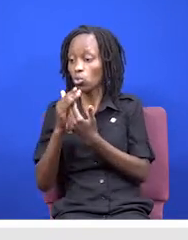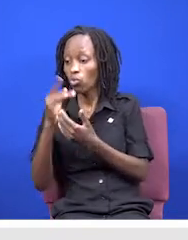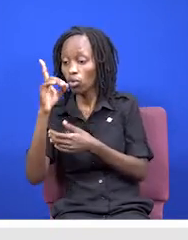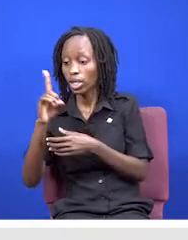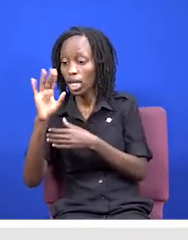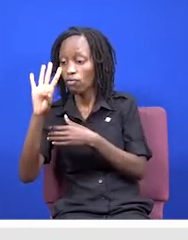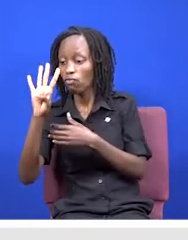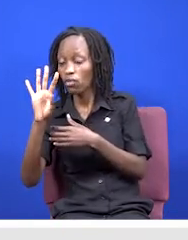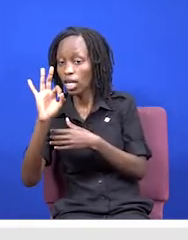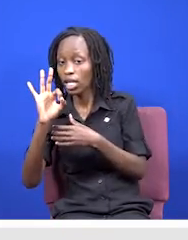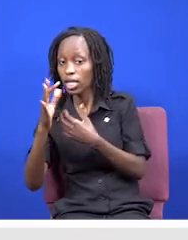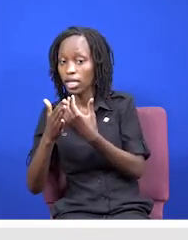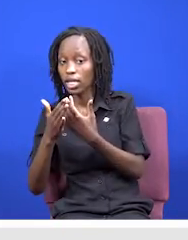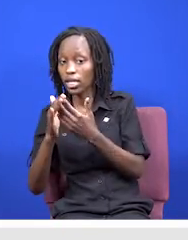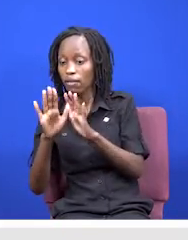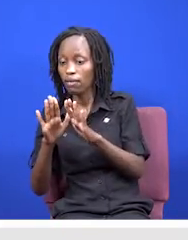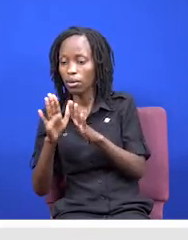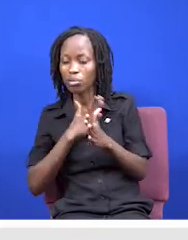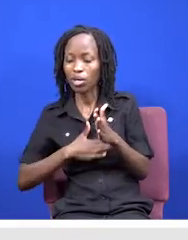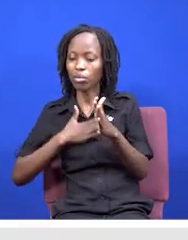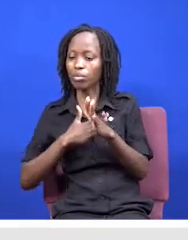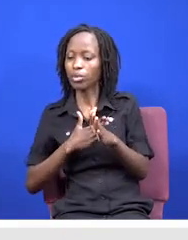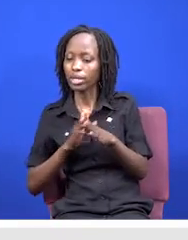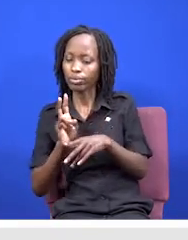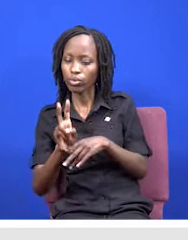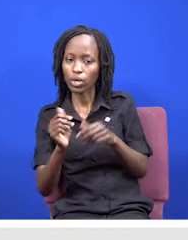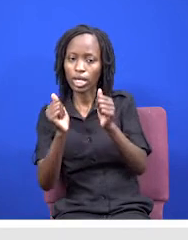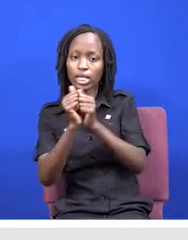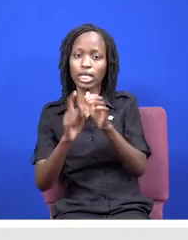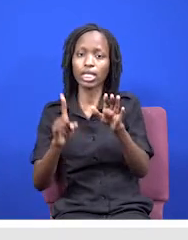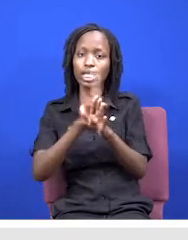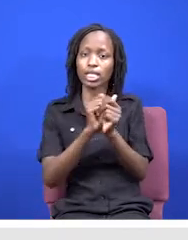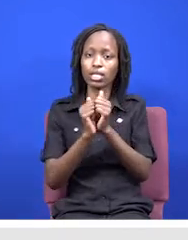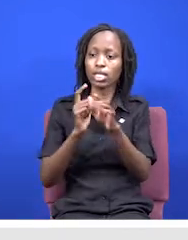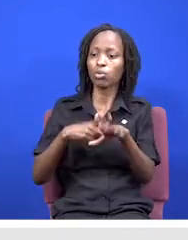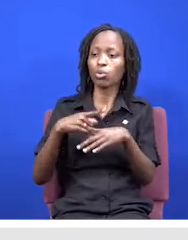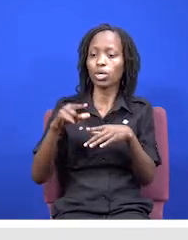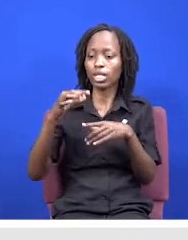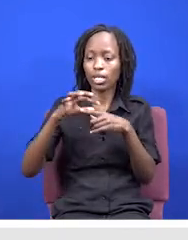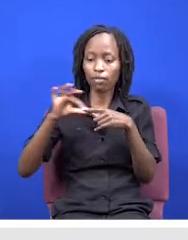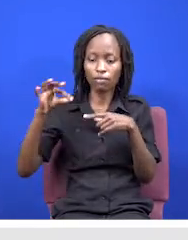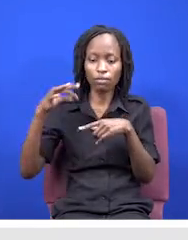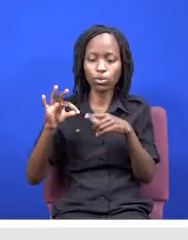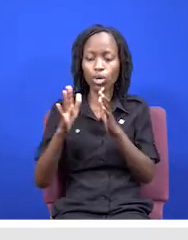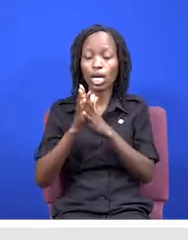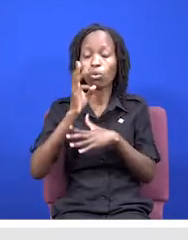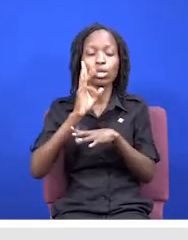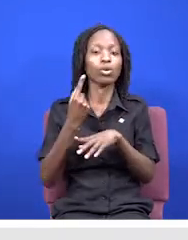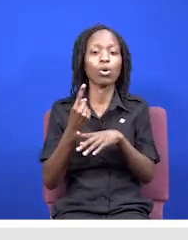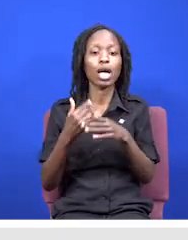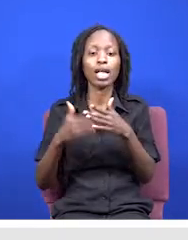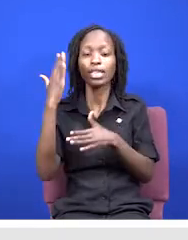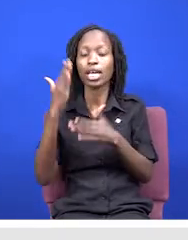Azariah. "Please test us for 10 days on a diet of vegetables and water," Daniel said.